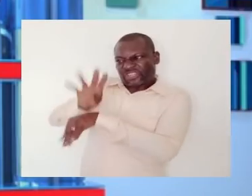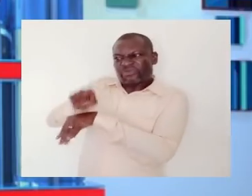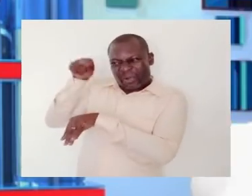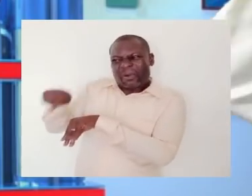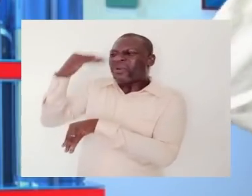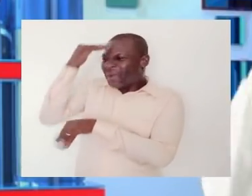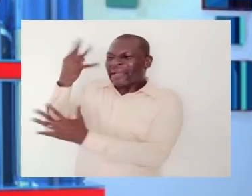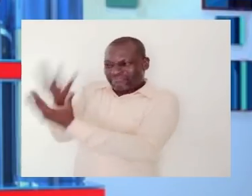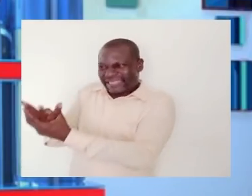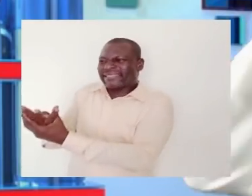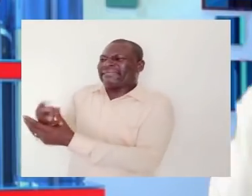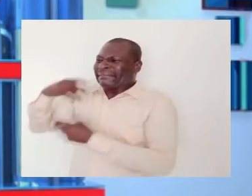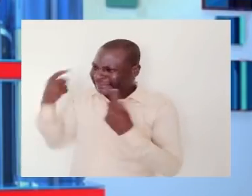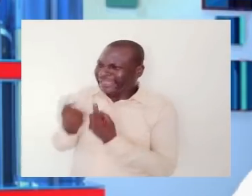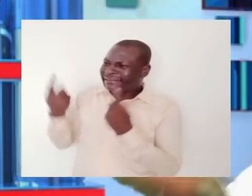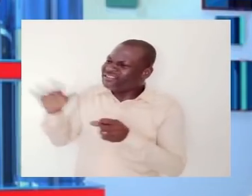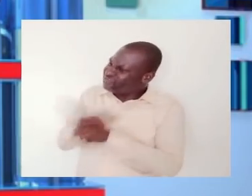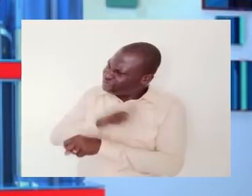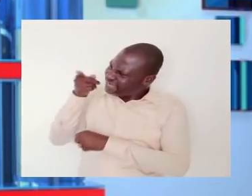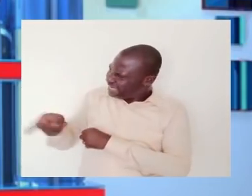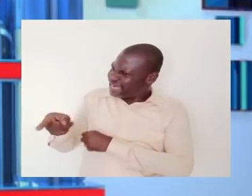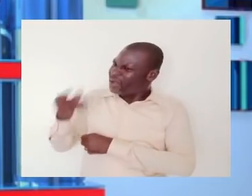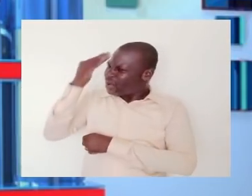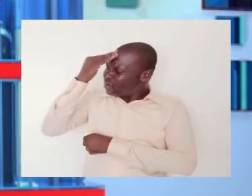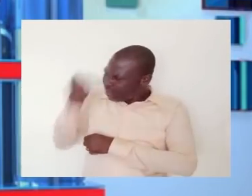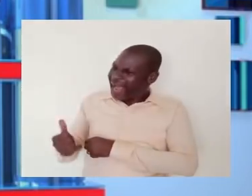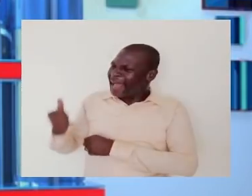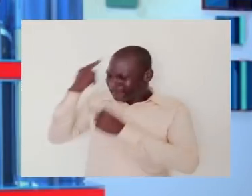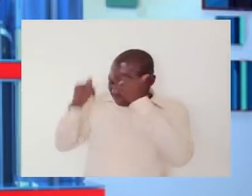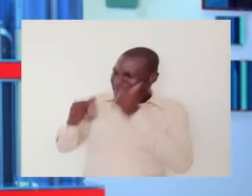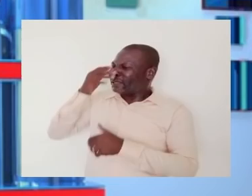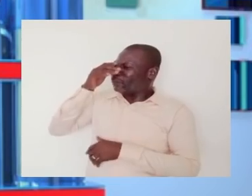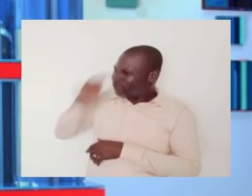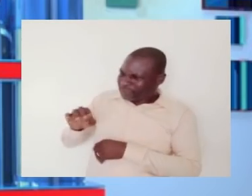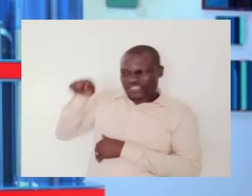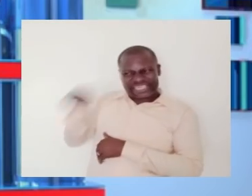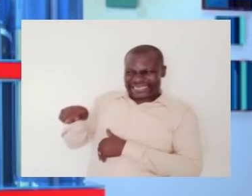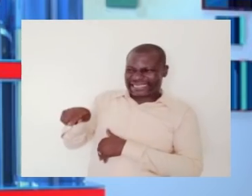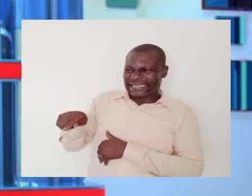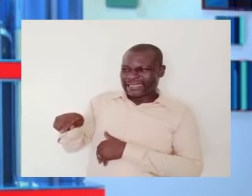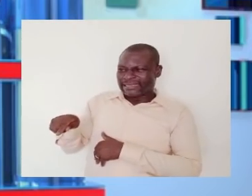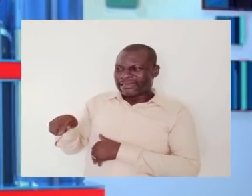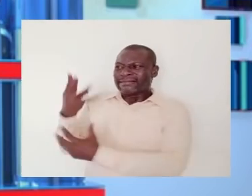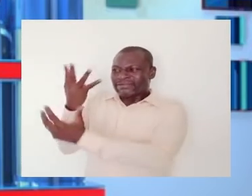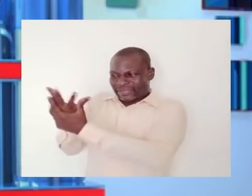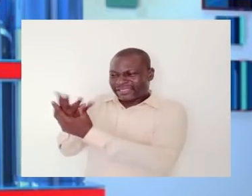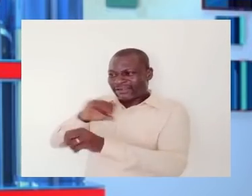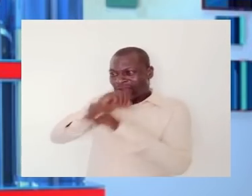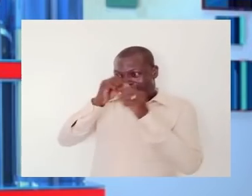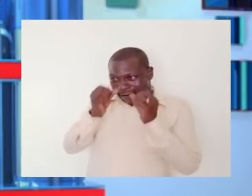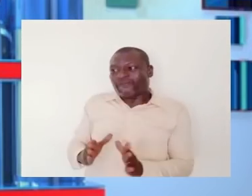ye christofo na bonne abro e wo ye trim sa sika ne bre bonne prison